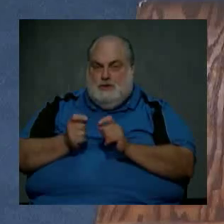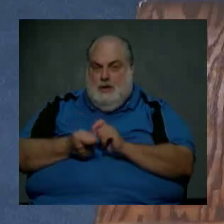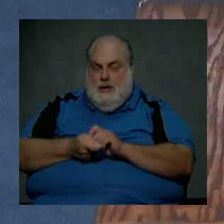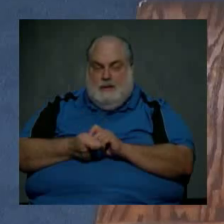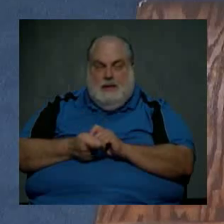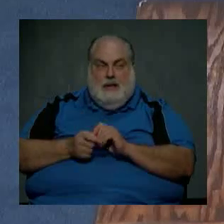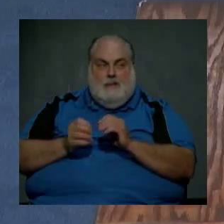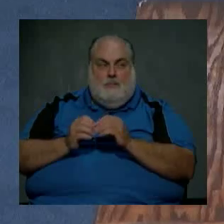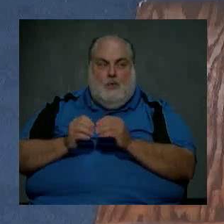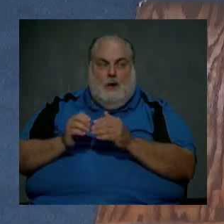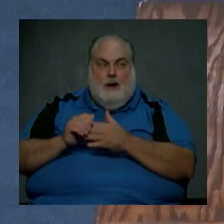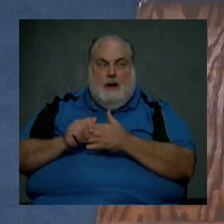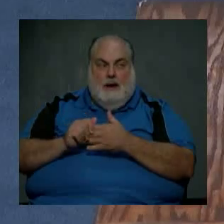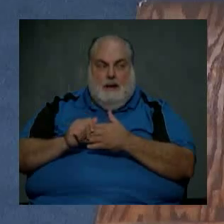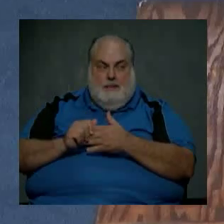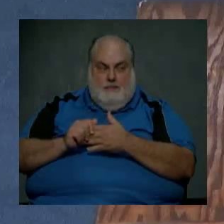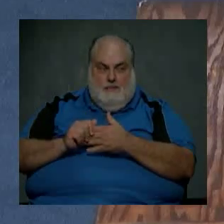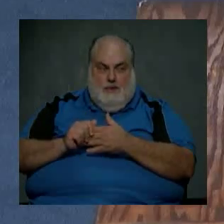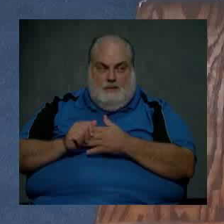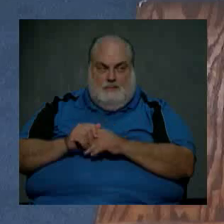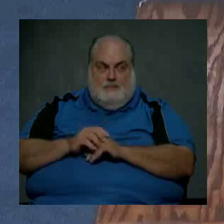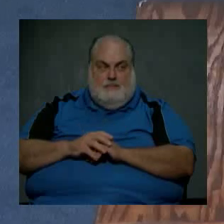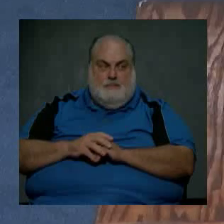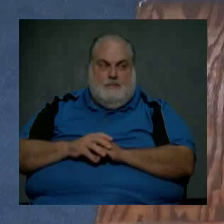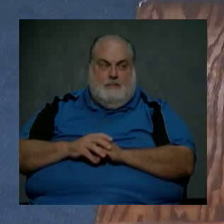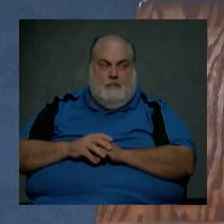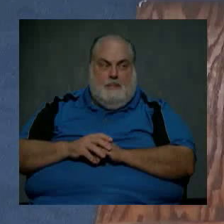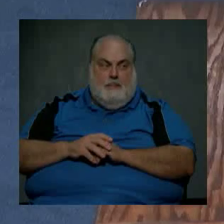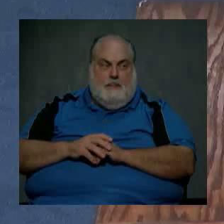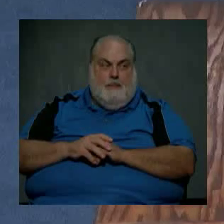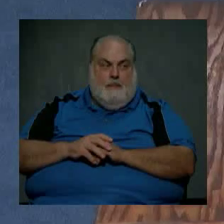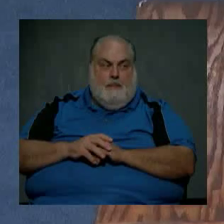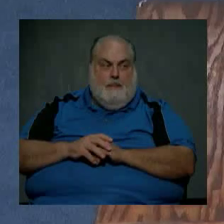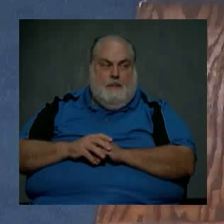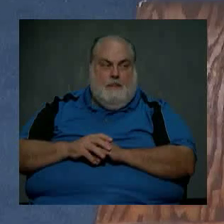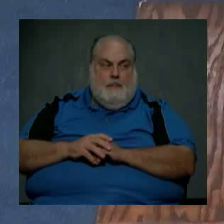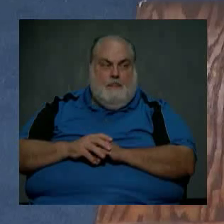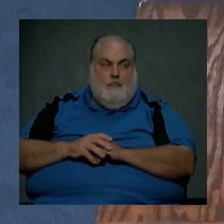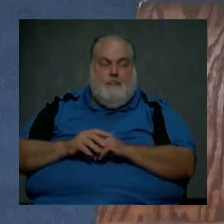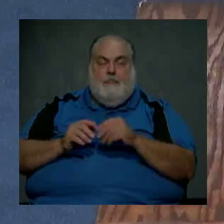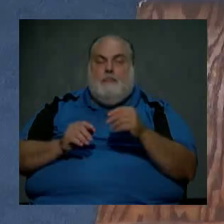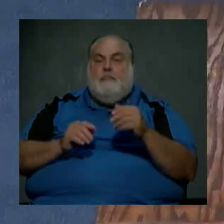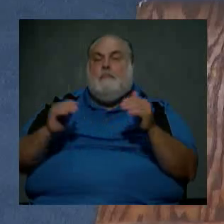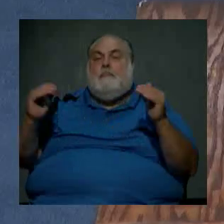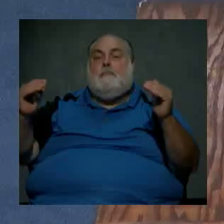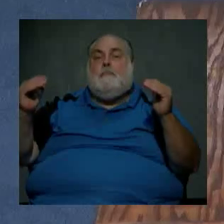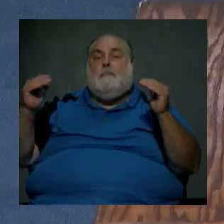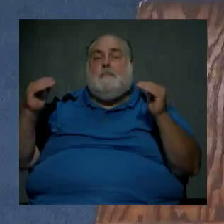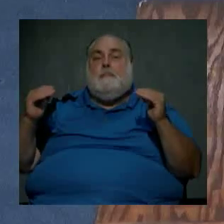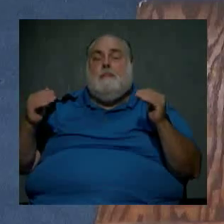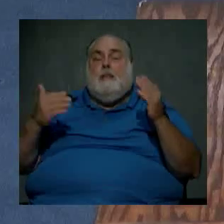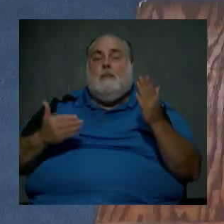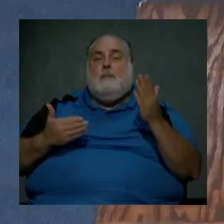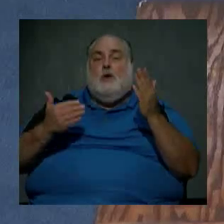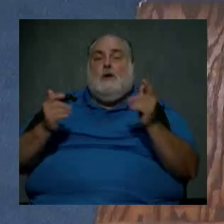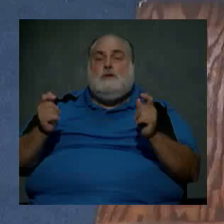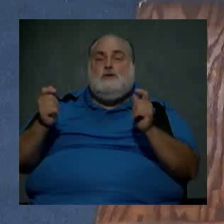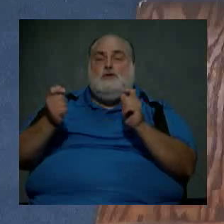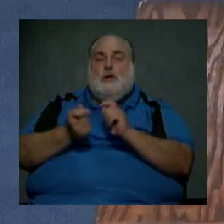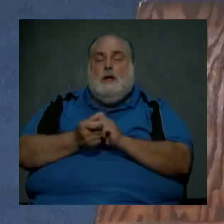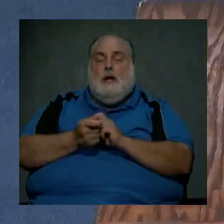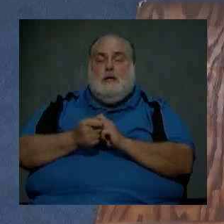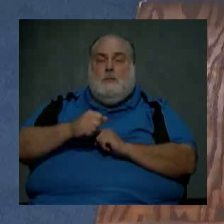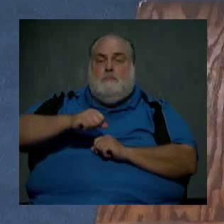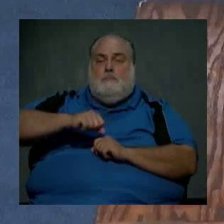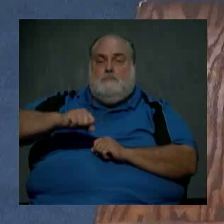lot more user-friendly, as they say. Another item that they looked at was the proposed change of